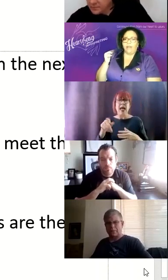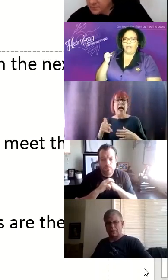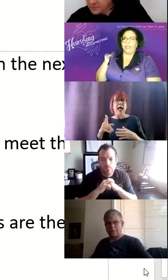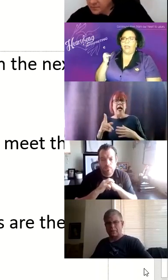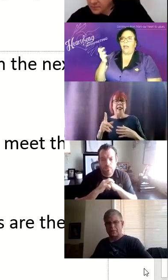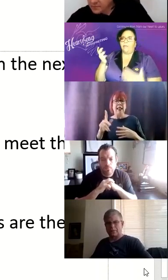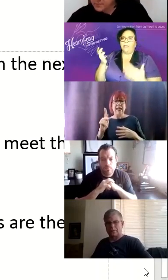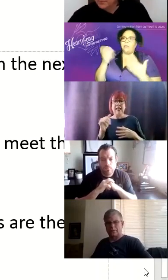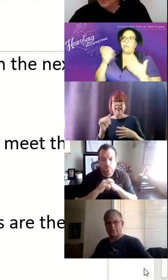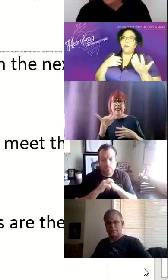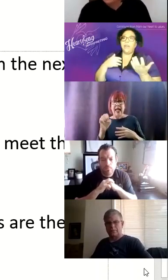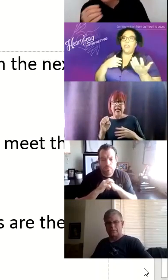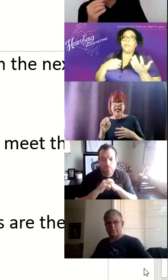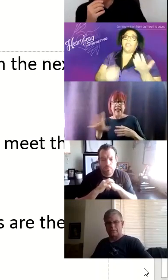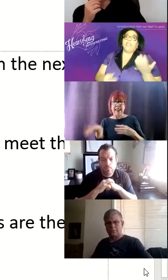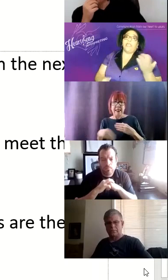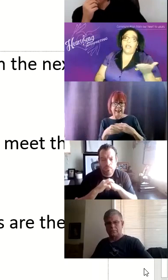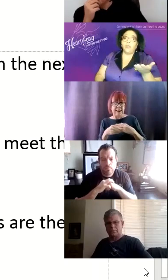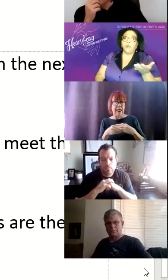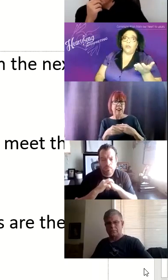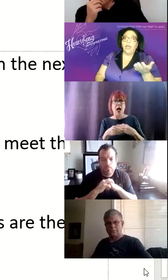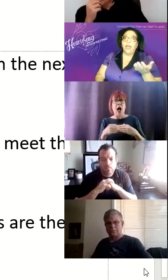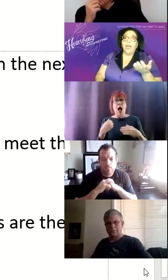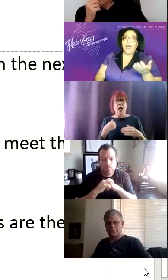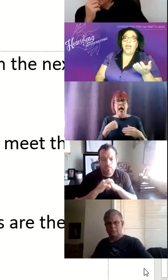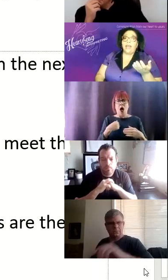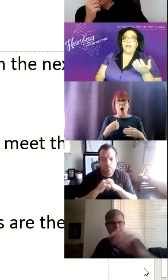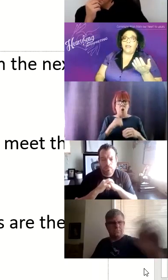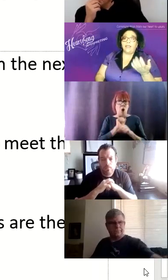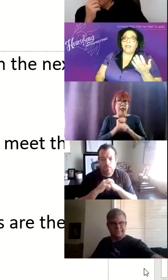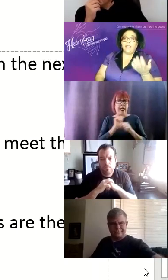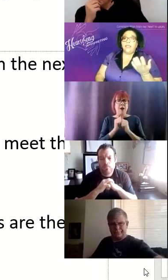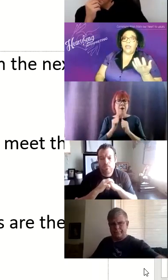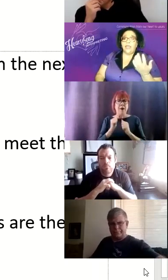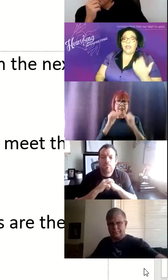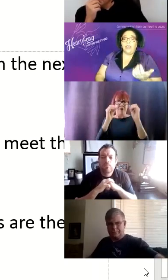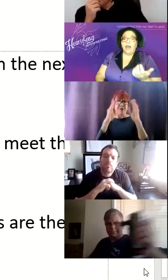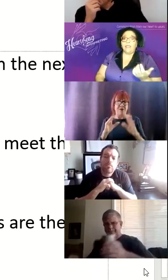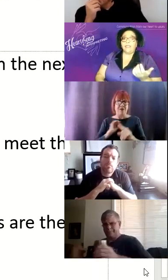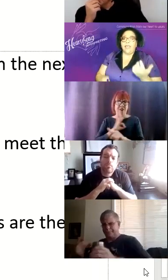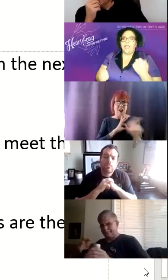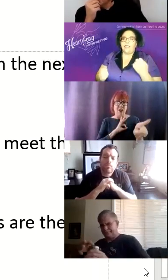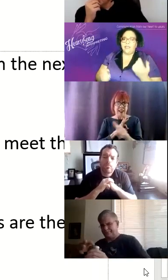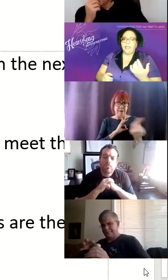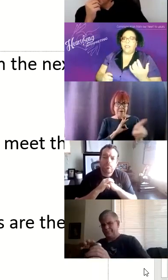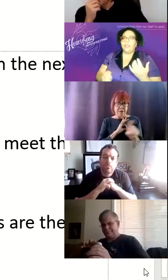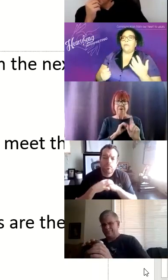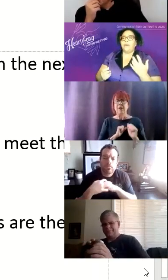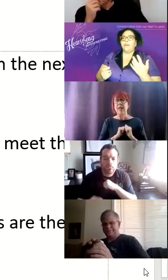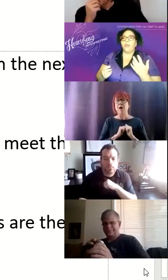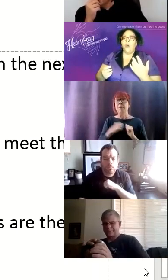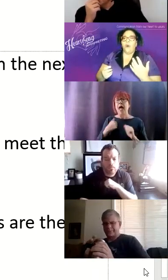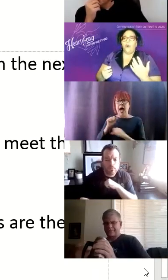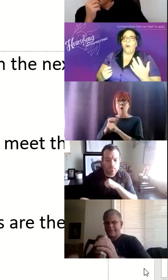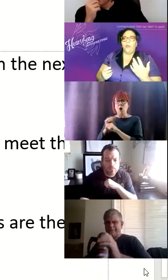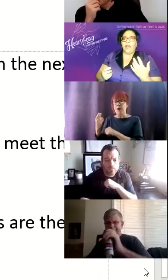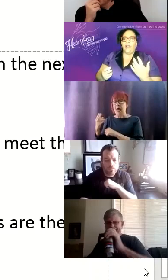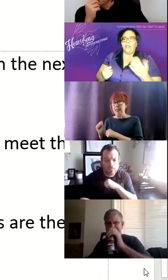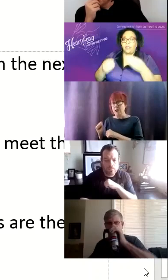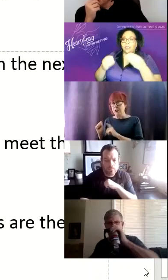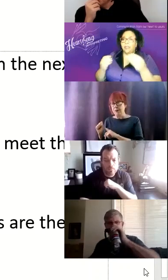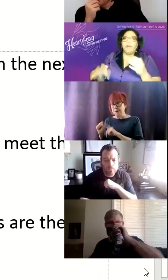with faculty, some of the work I do is actually in high school, and these kids are getting lost. They can't see the interpreters,